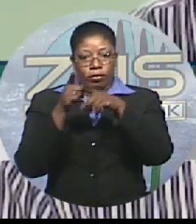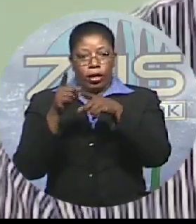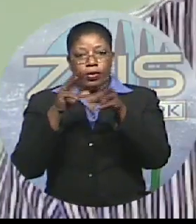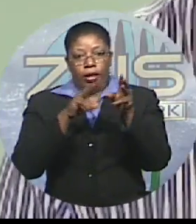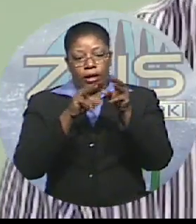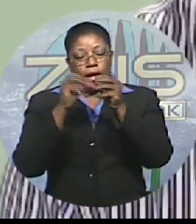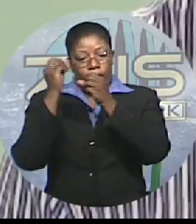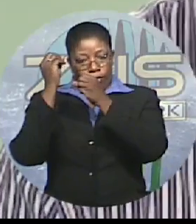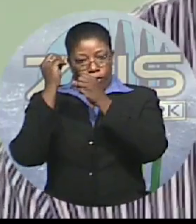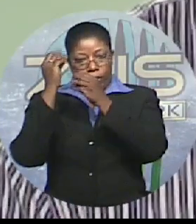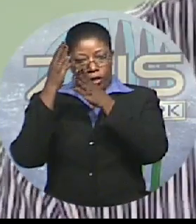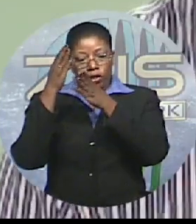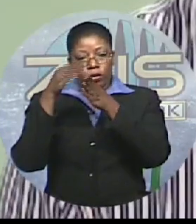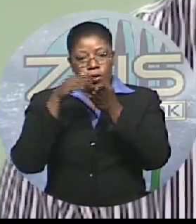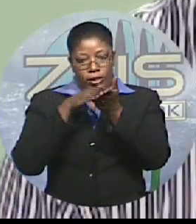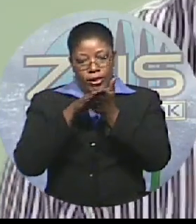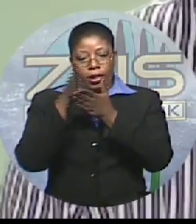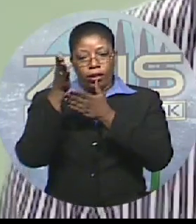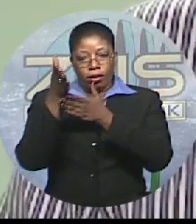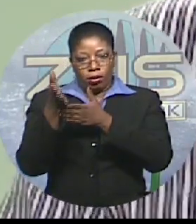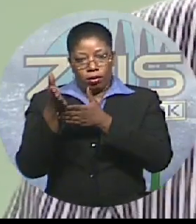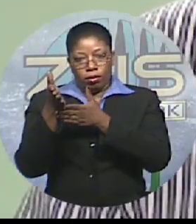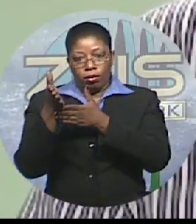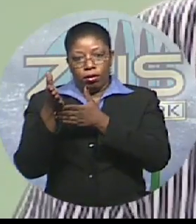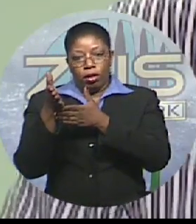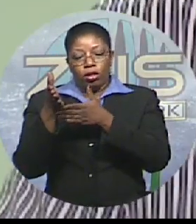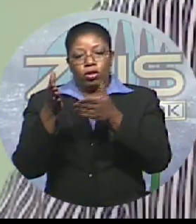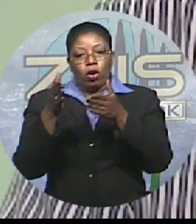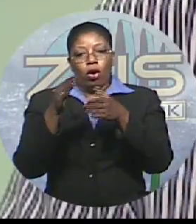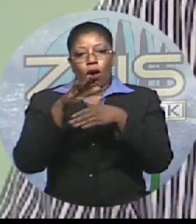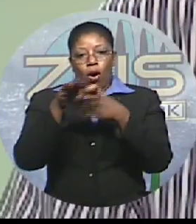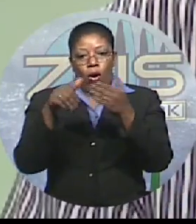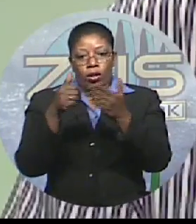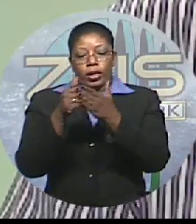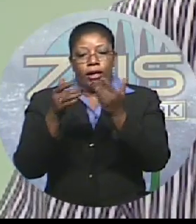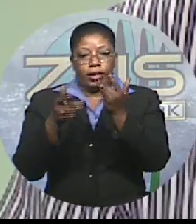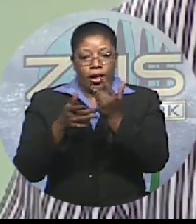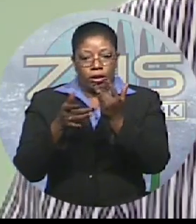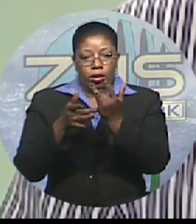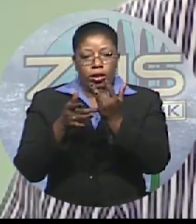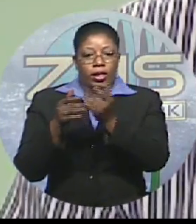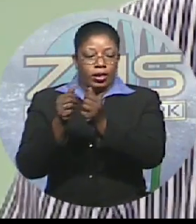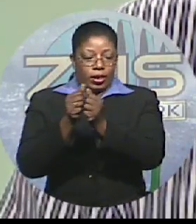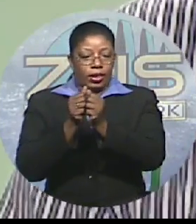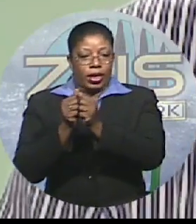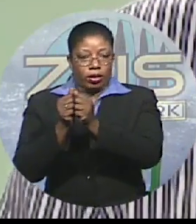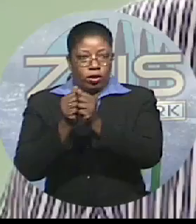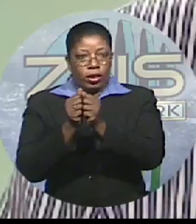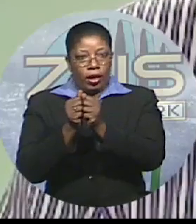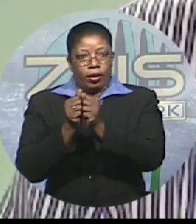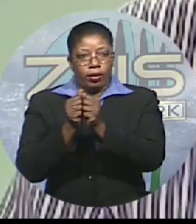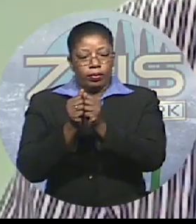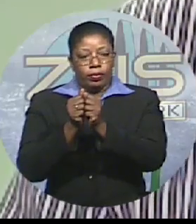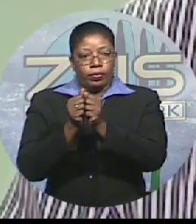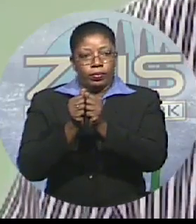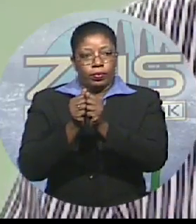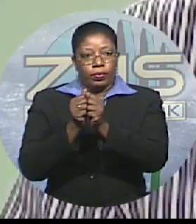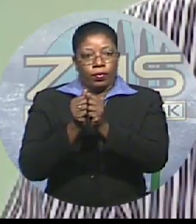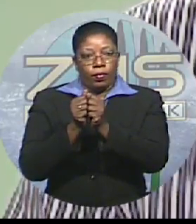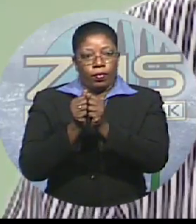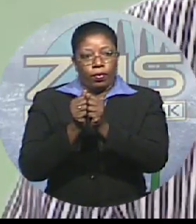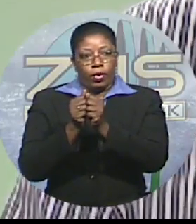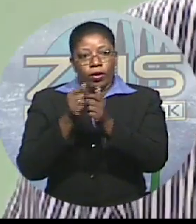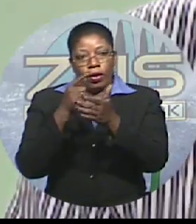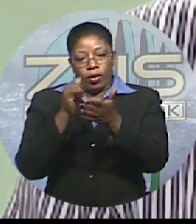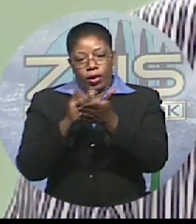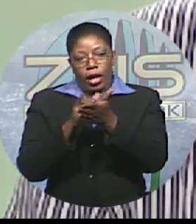here. So it's all electronically connected, and electronic medical records, in other words. Yes, so that's what we'll have. And that's